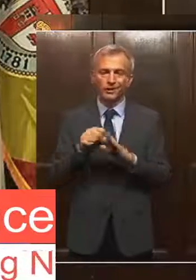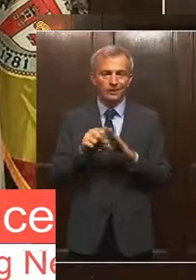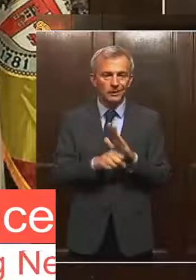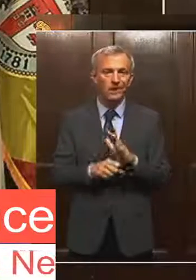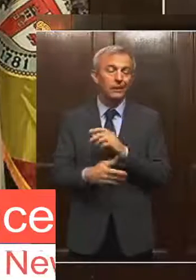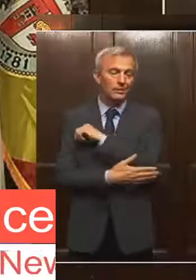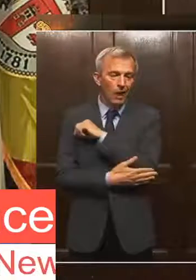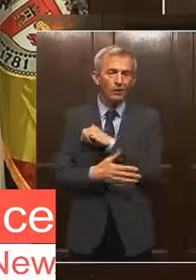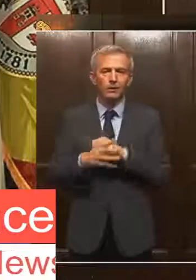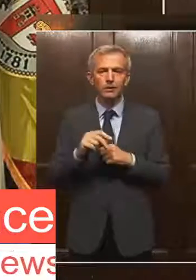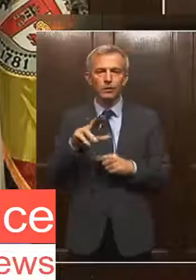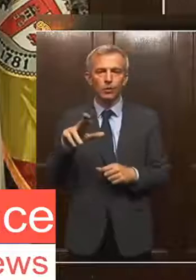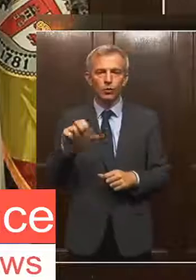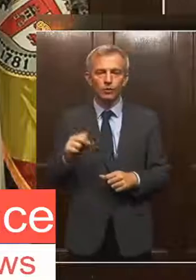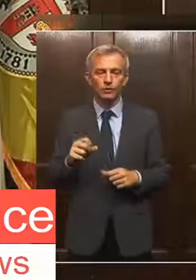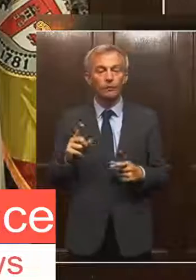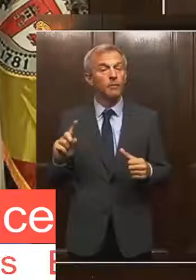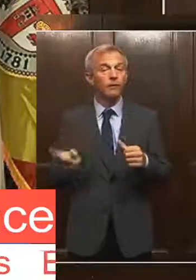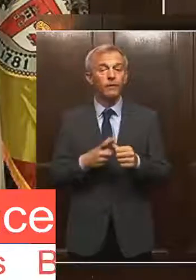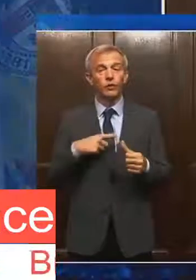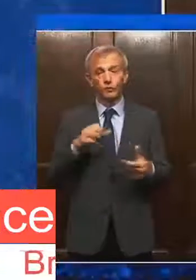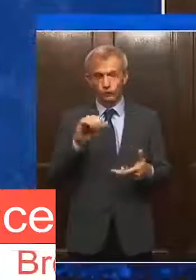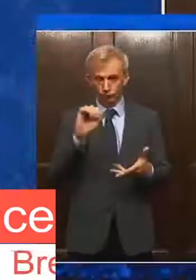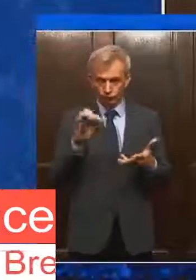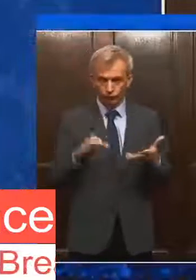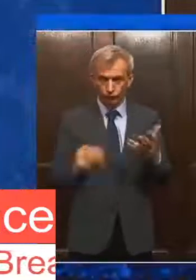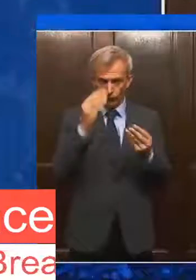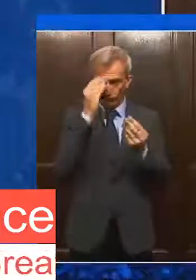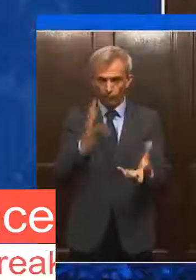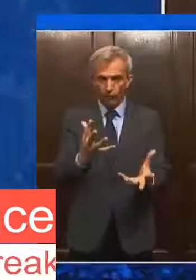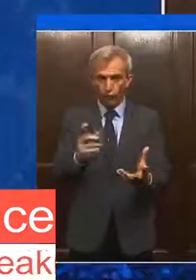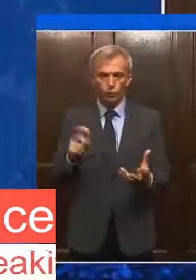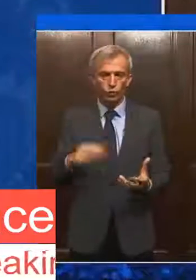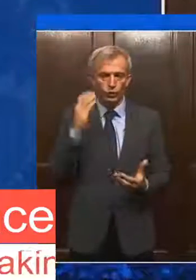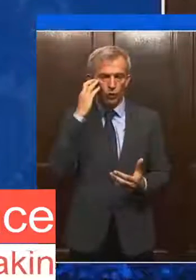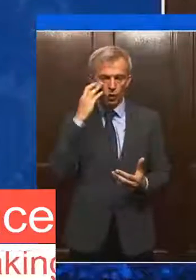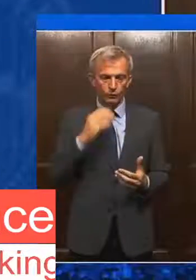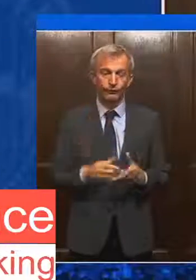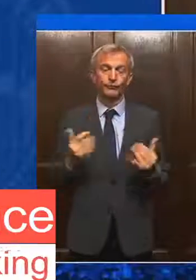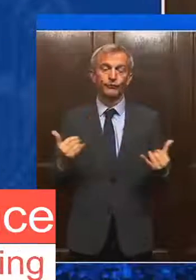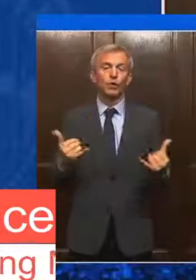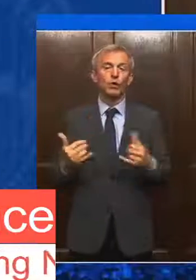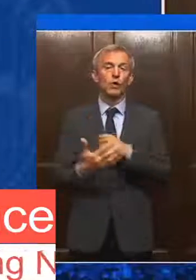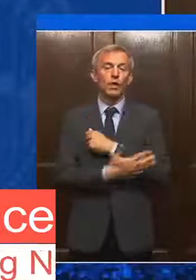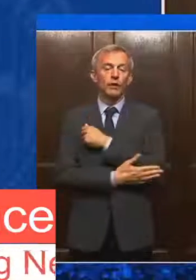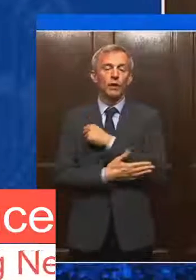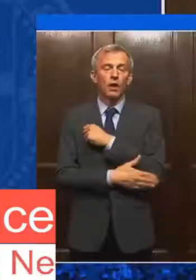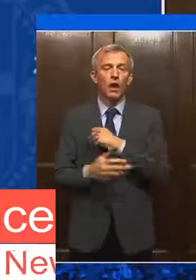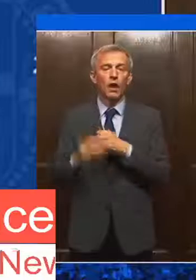data, the numbers you need to know. Today, the county reported